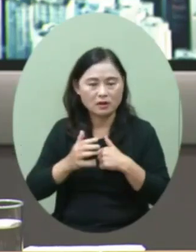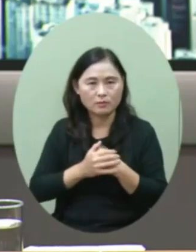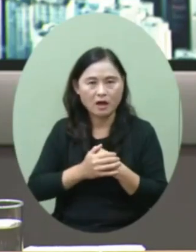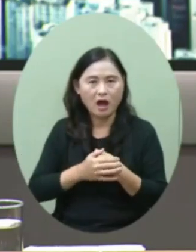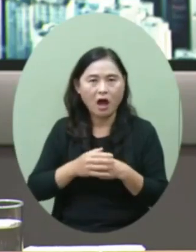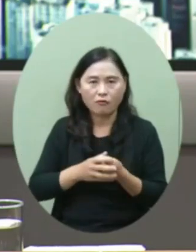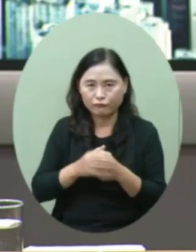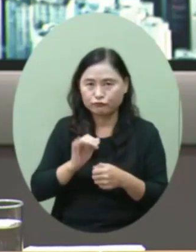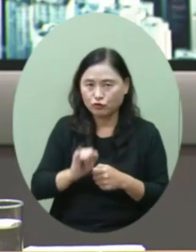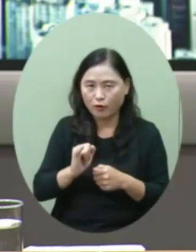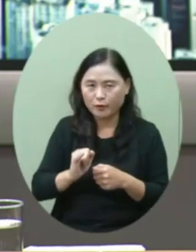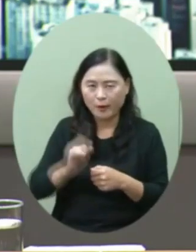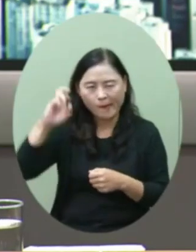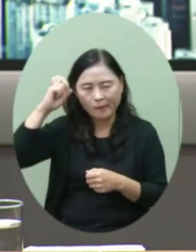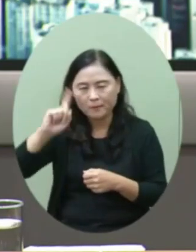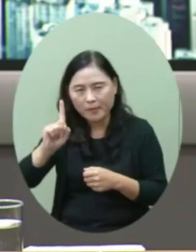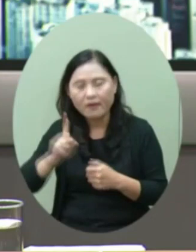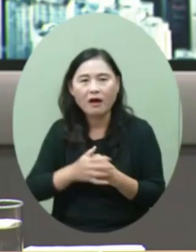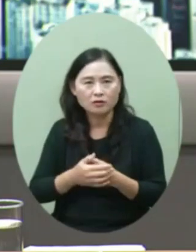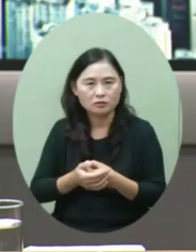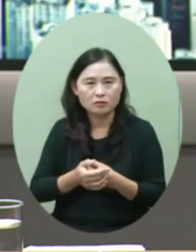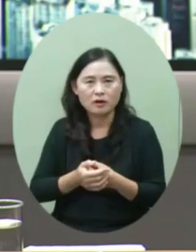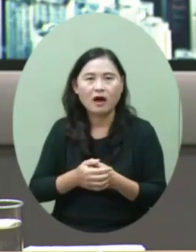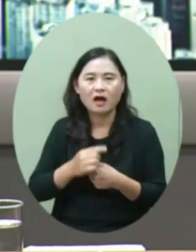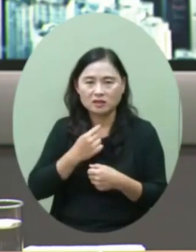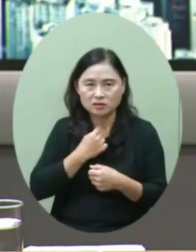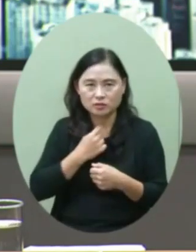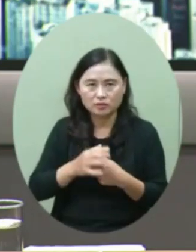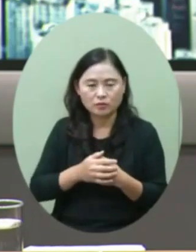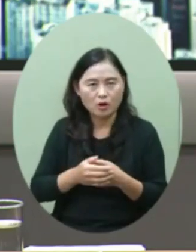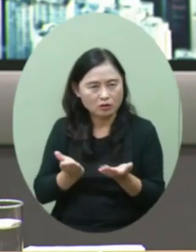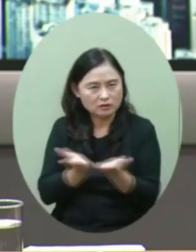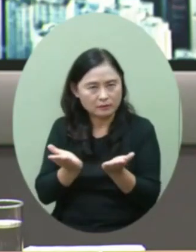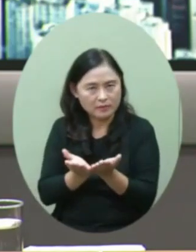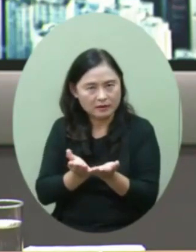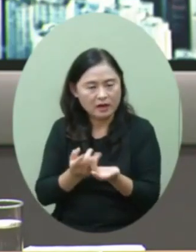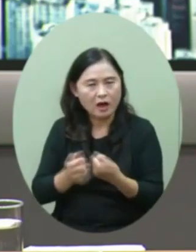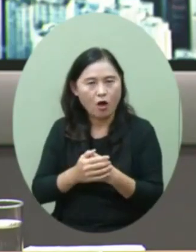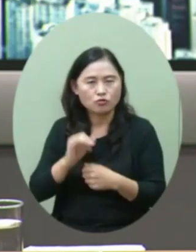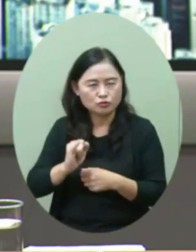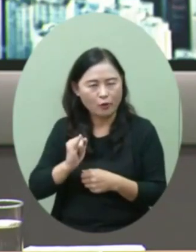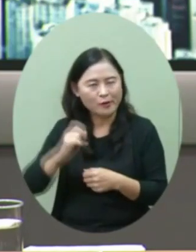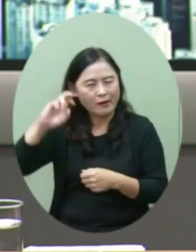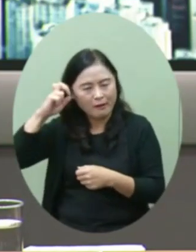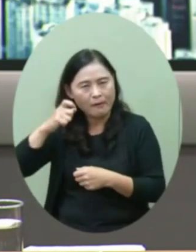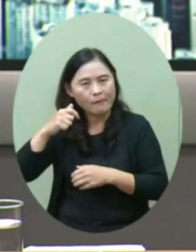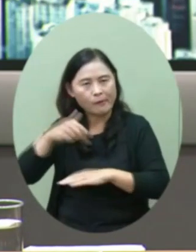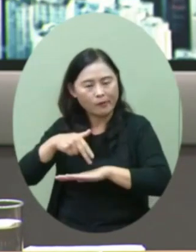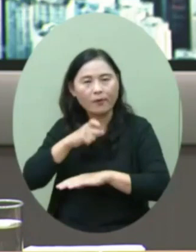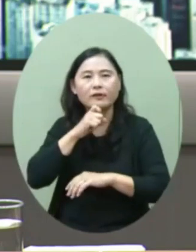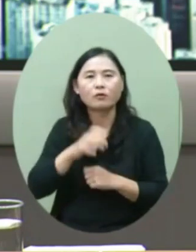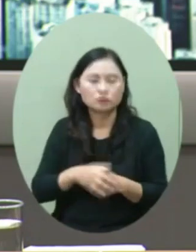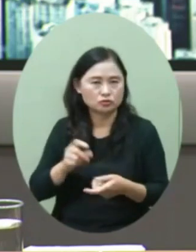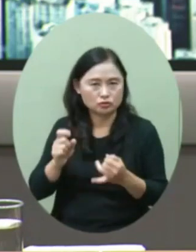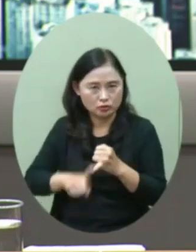now we are concerned about the ransomers, and it has to be proved before a conviction